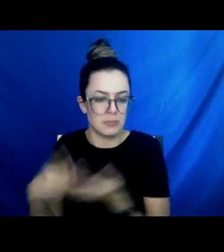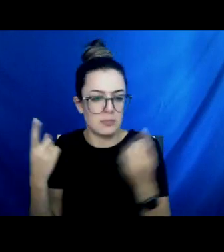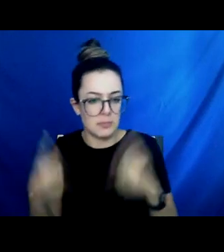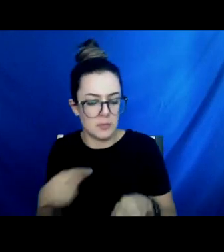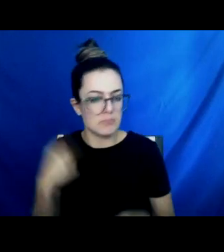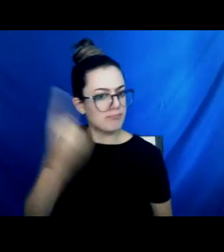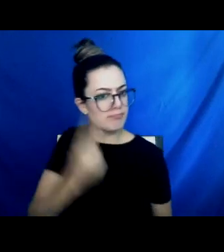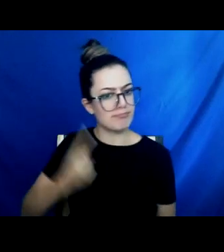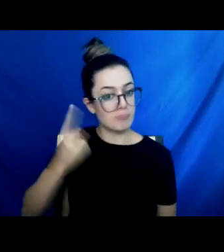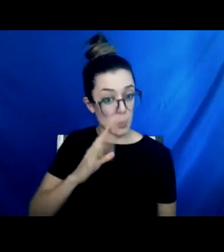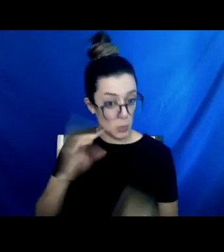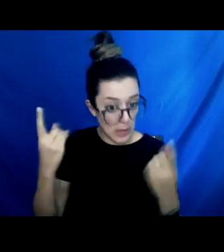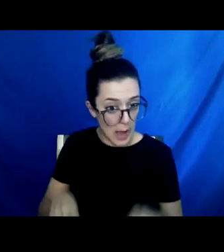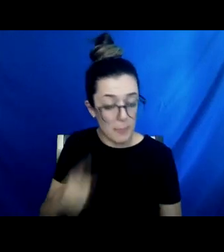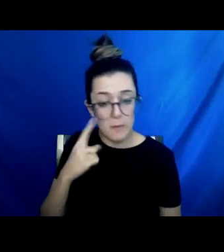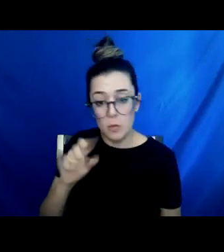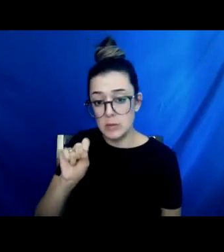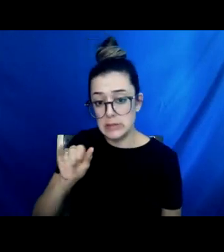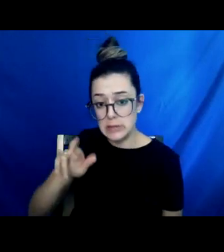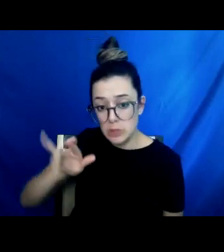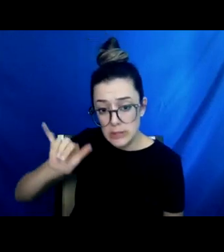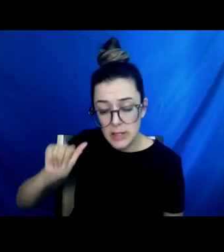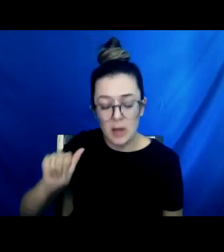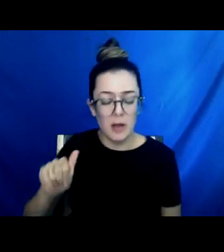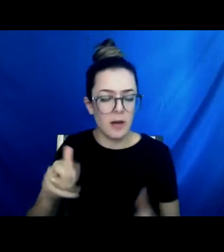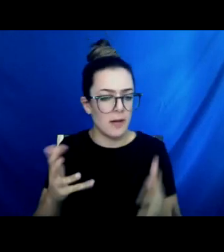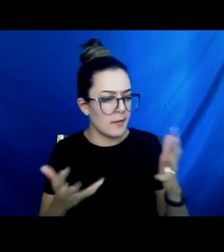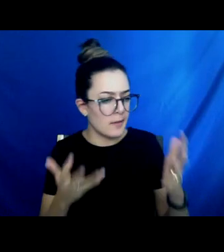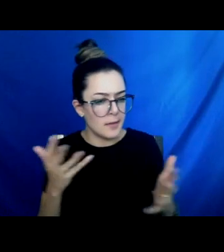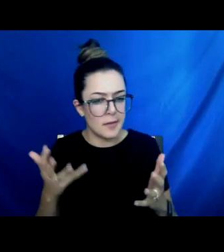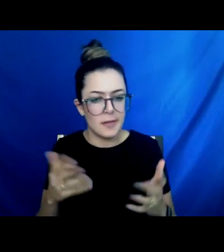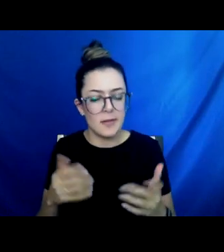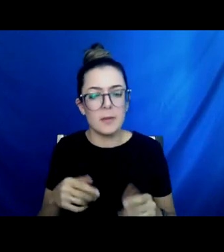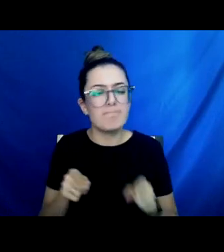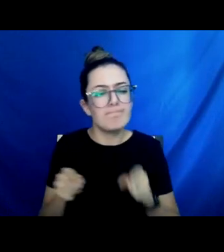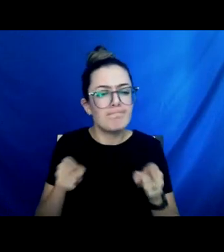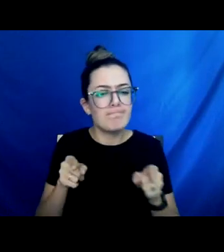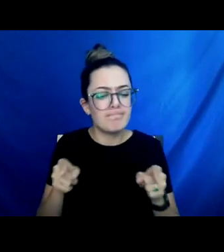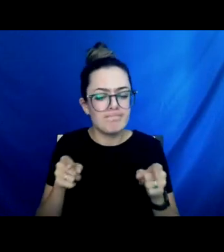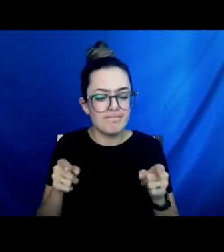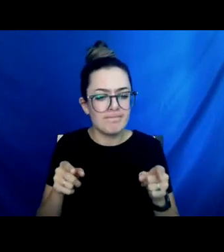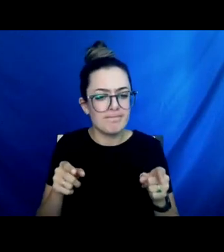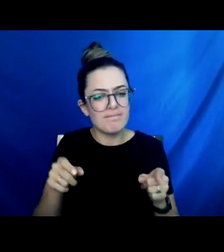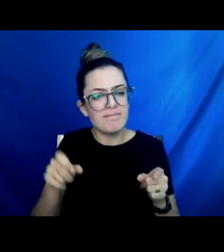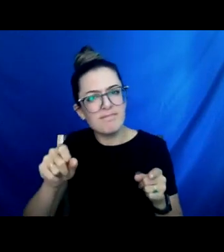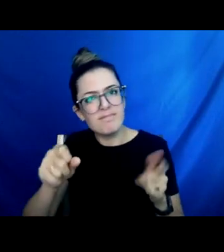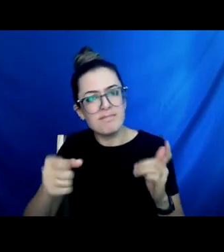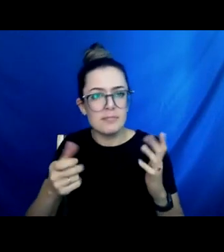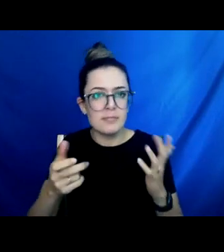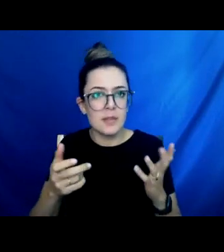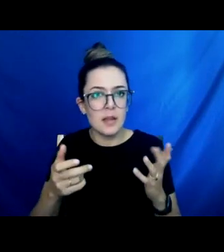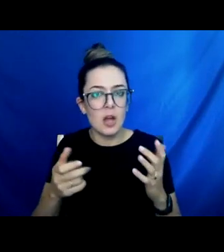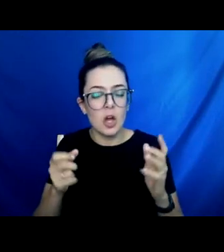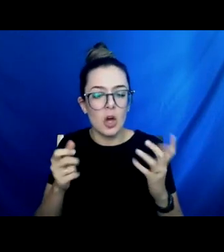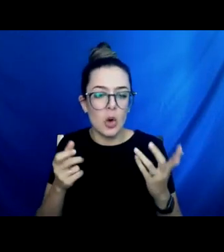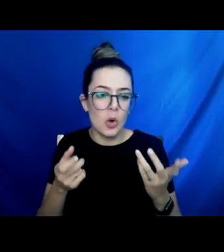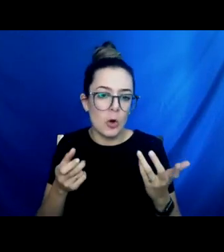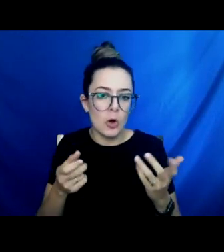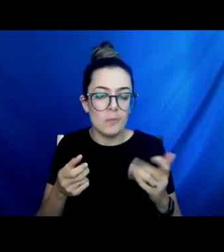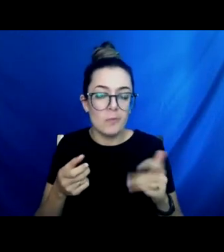Court take over? I mean, the two things would be related, but they could be done in different ways.